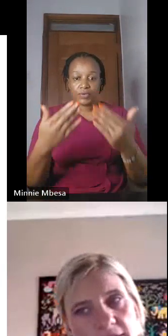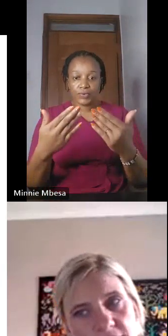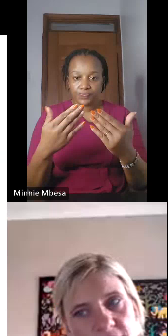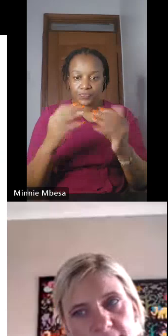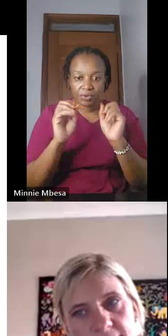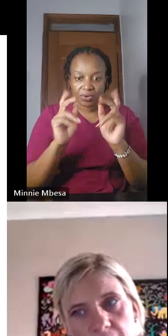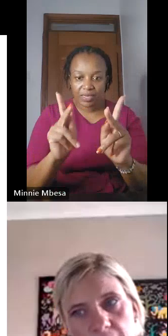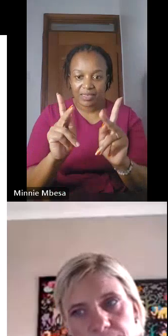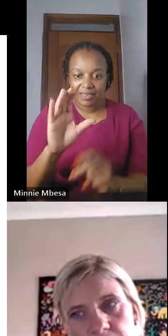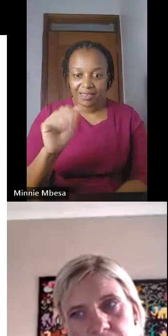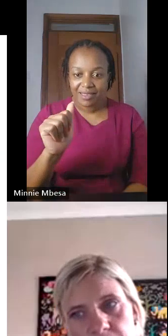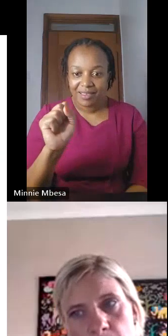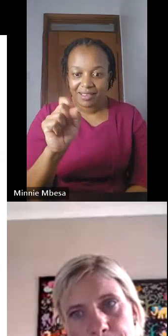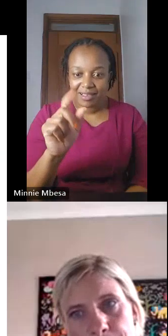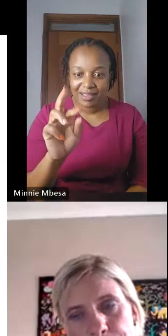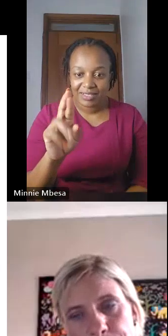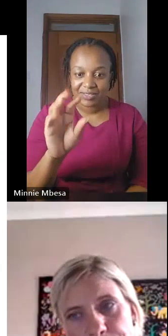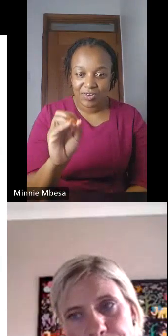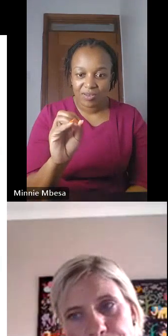you there? Can you hear us now?